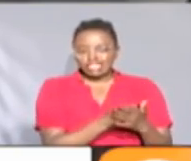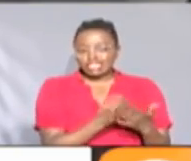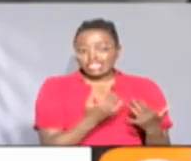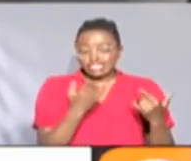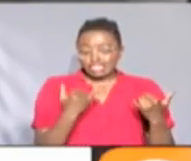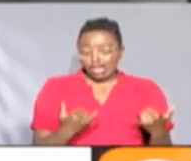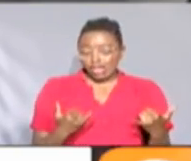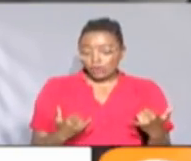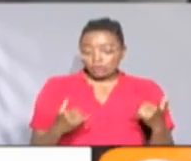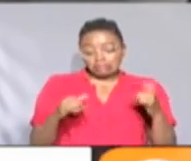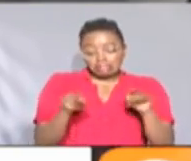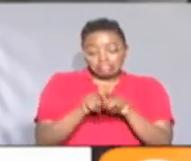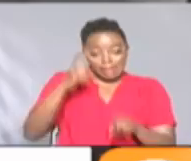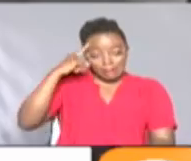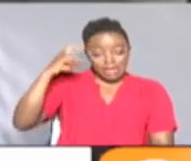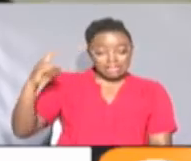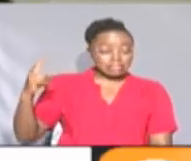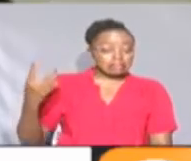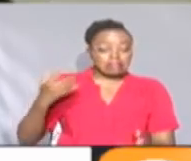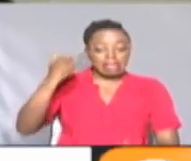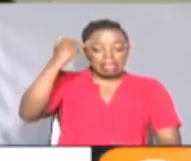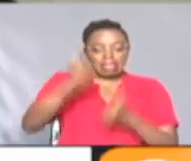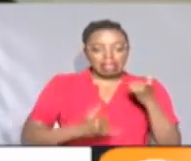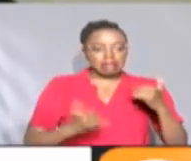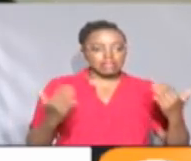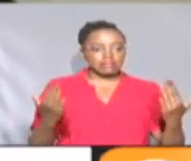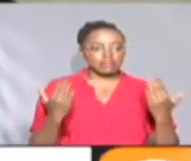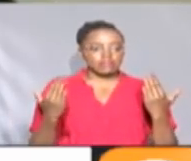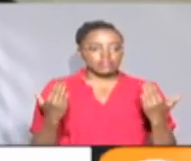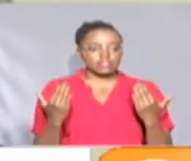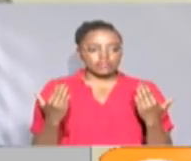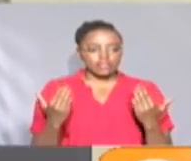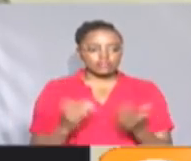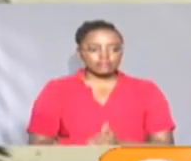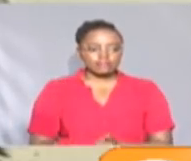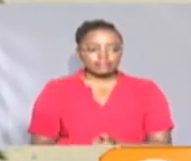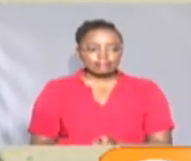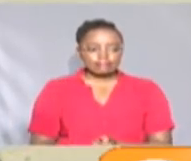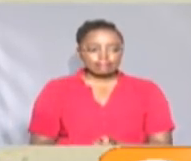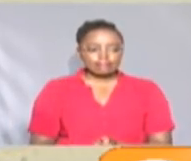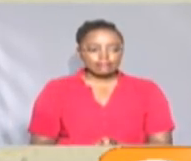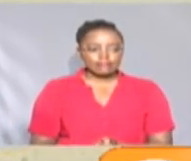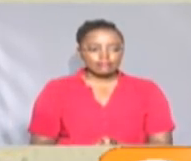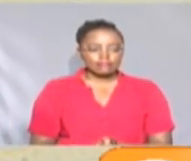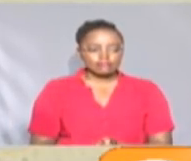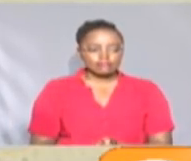those very dreams shattered forever. Sam Gituku, Citizen TV.